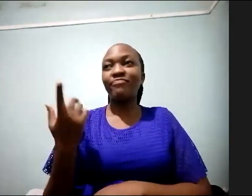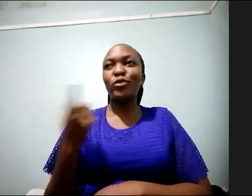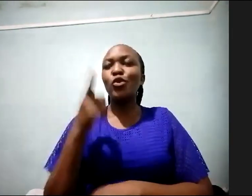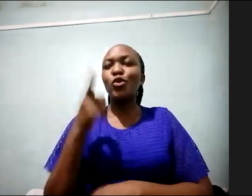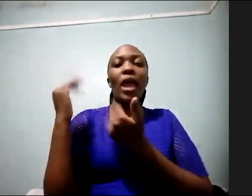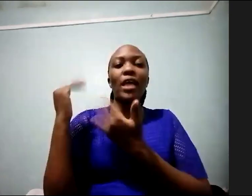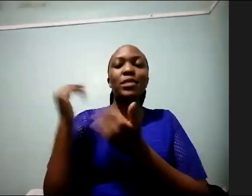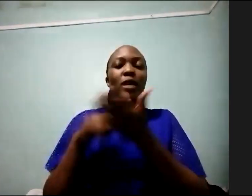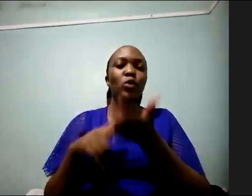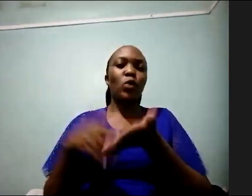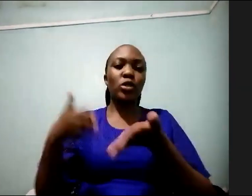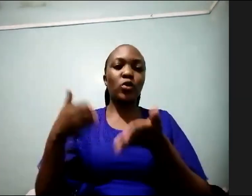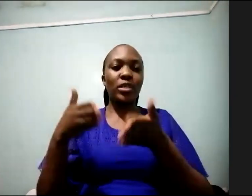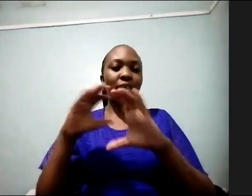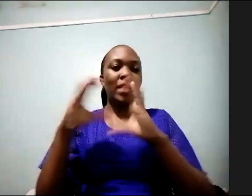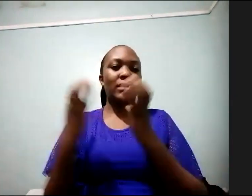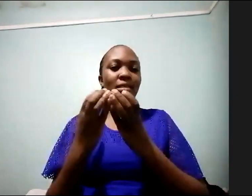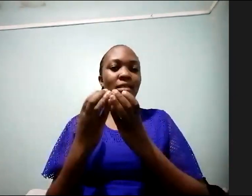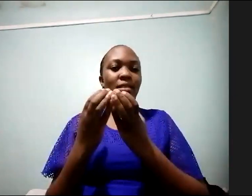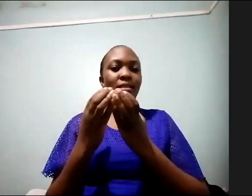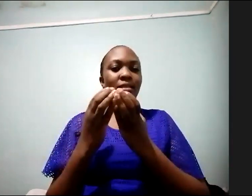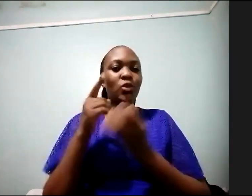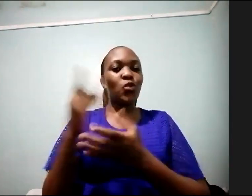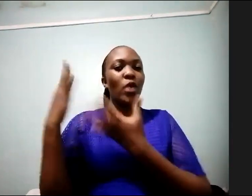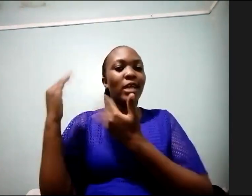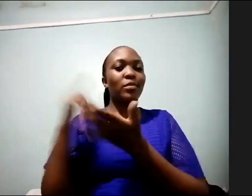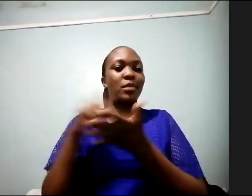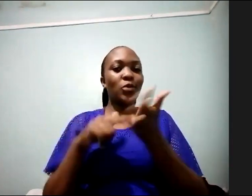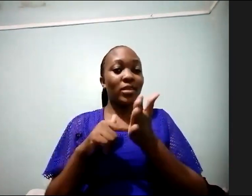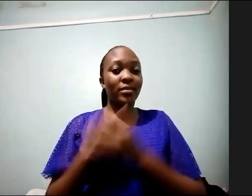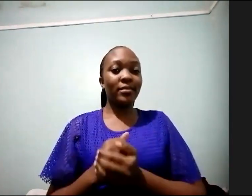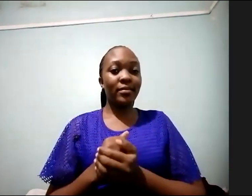Volunteers before I pick.